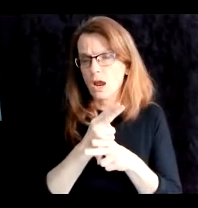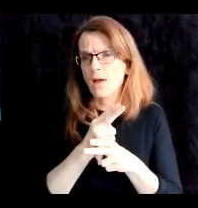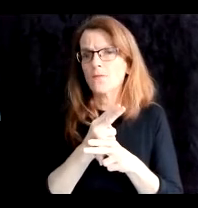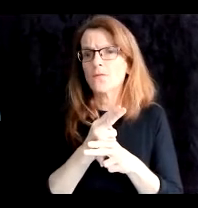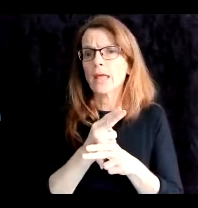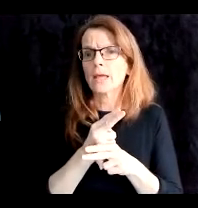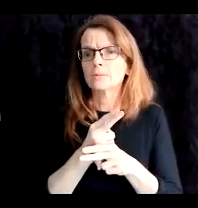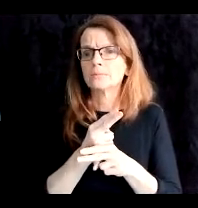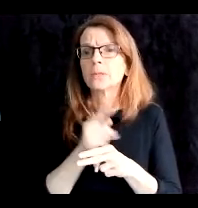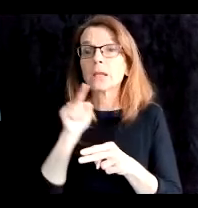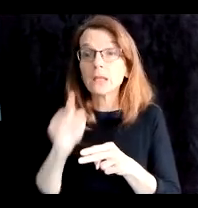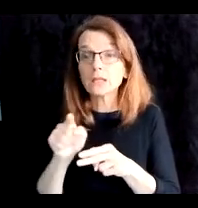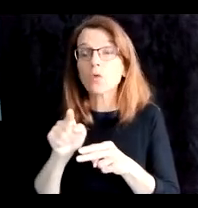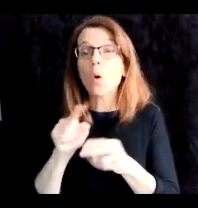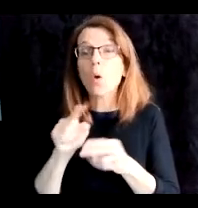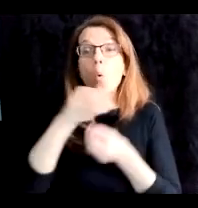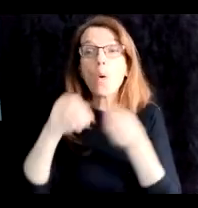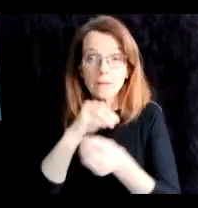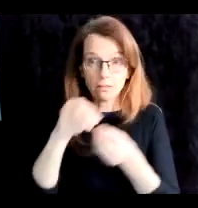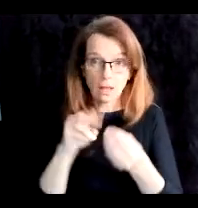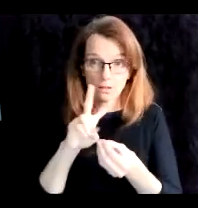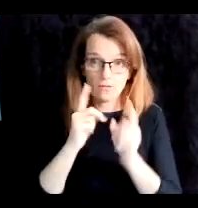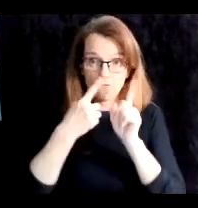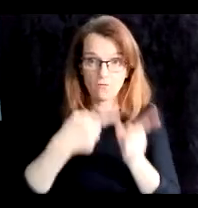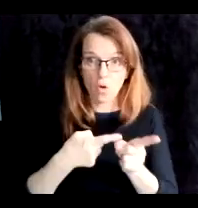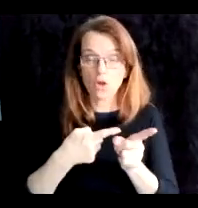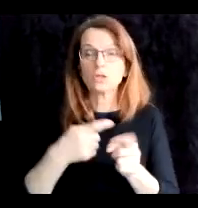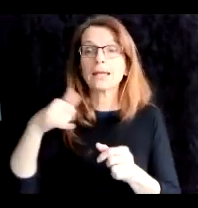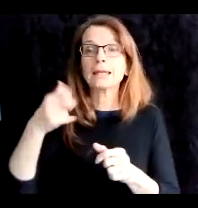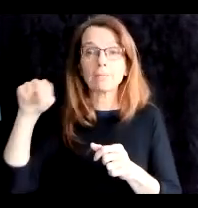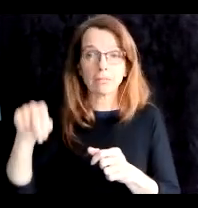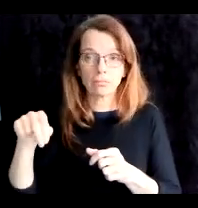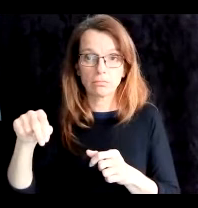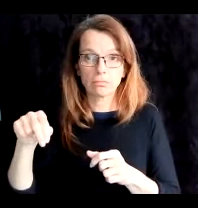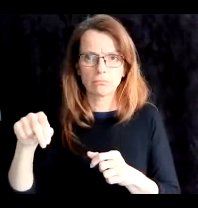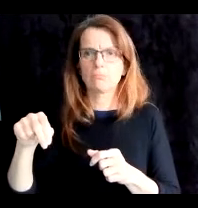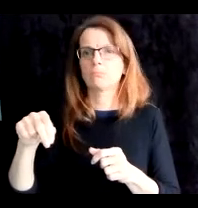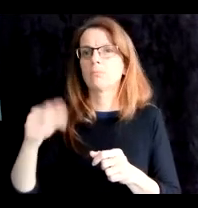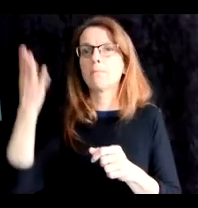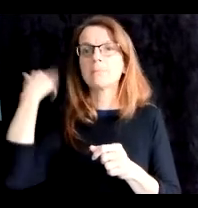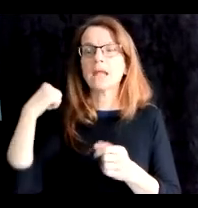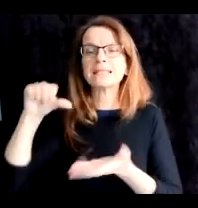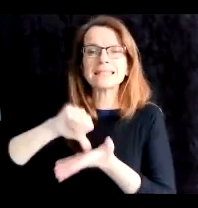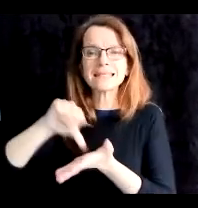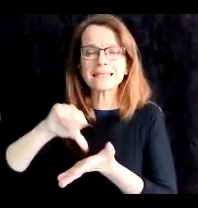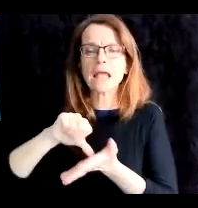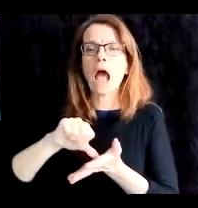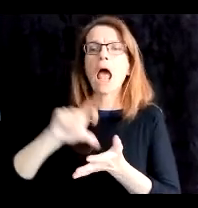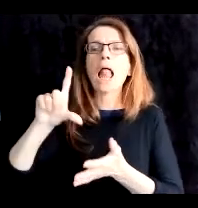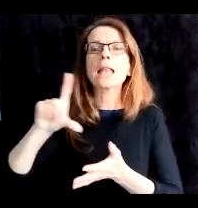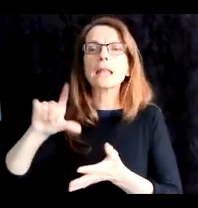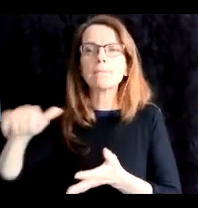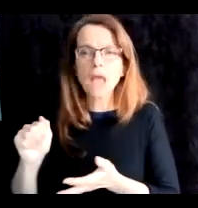And it was Syria before that, Yemen, Libya, and so on. And of course,